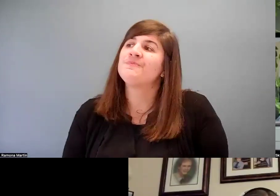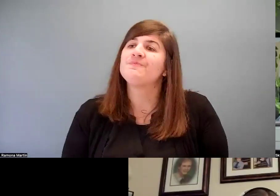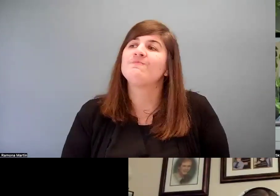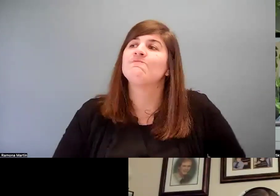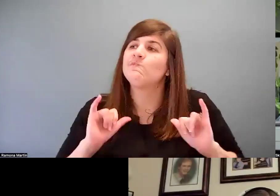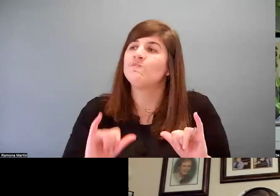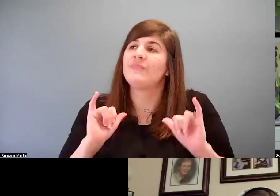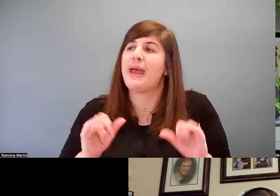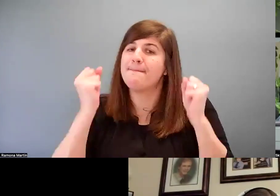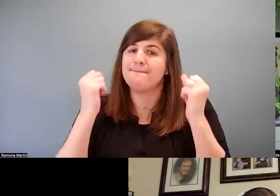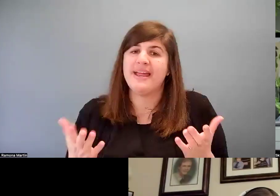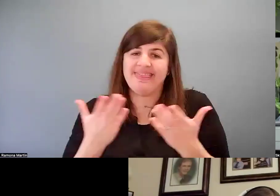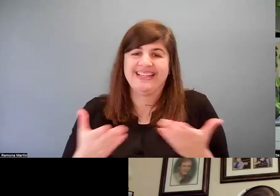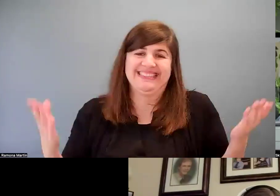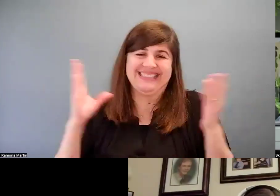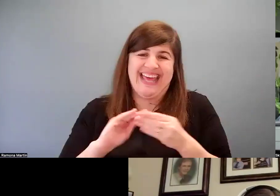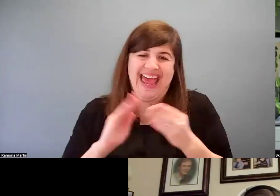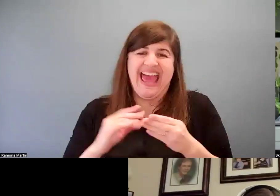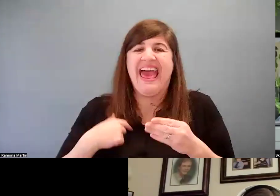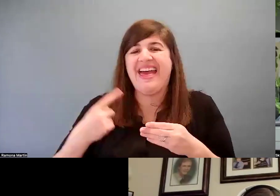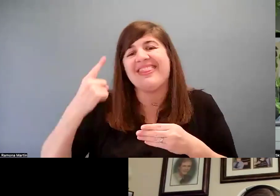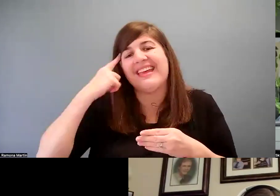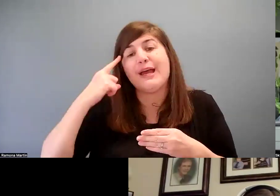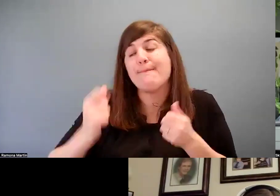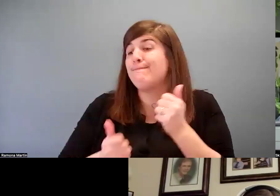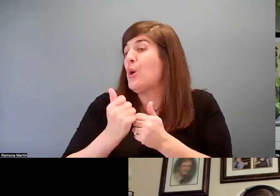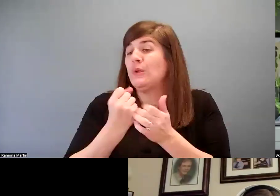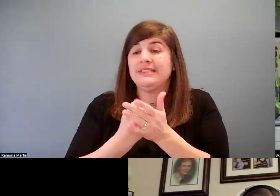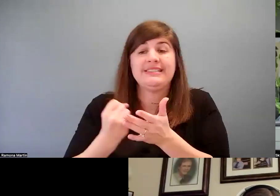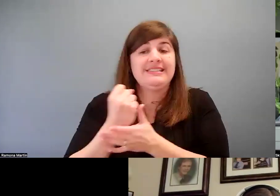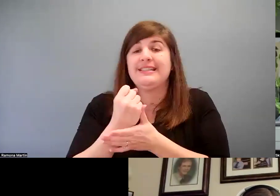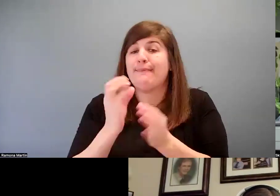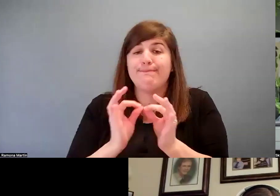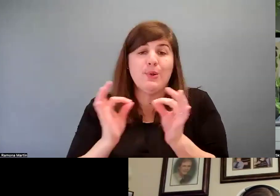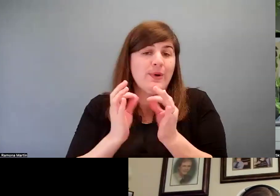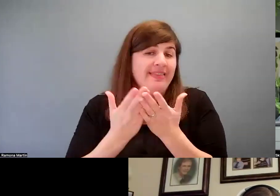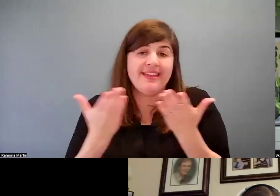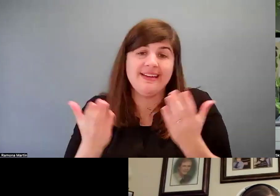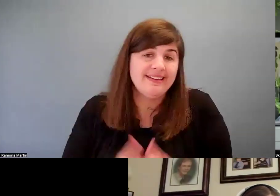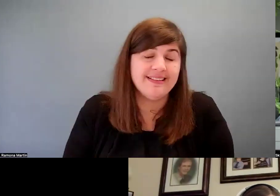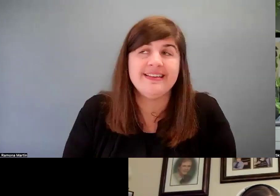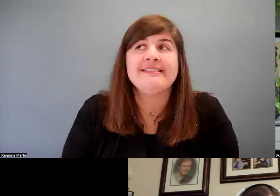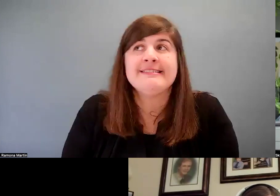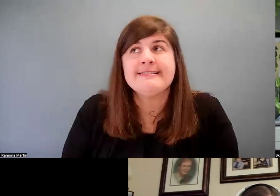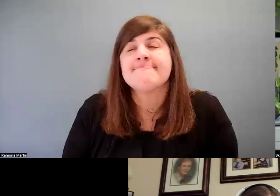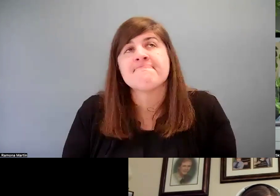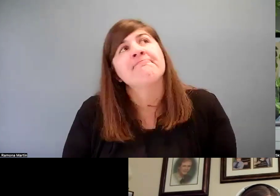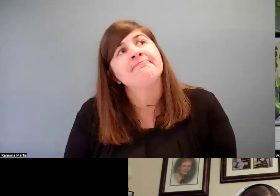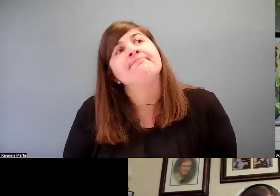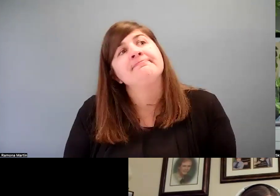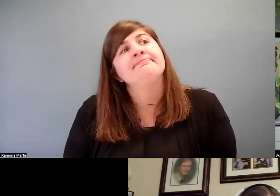Whew, there's a lot to say. I think the most important thing is that um,